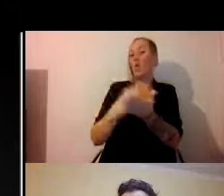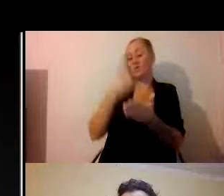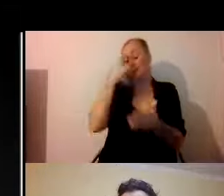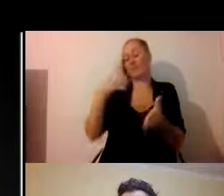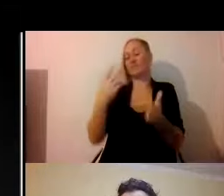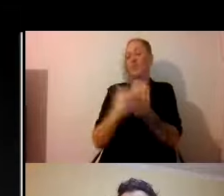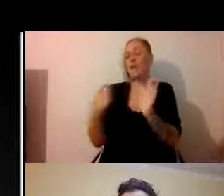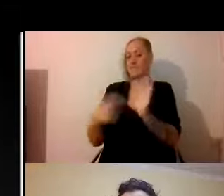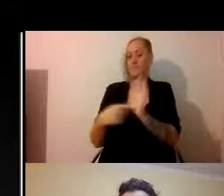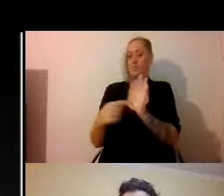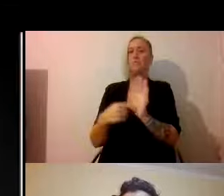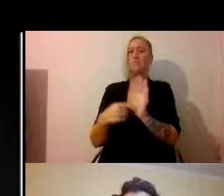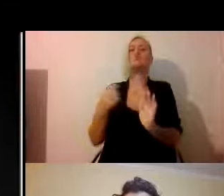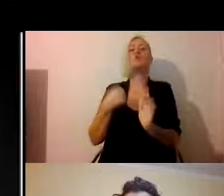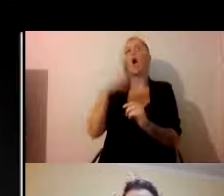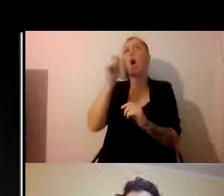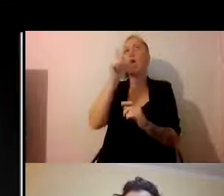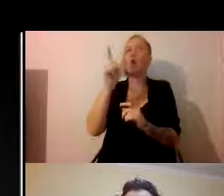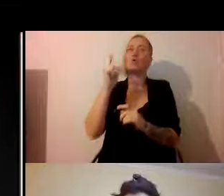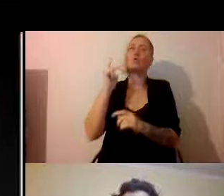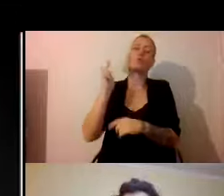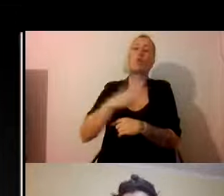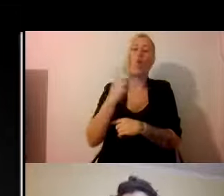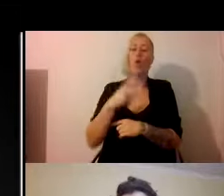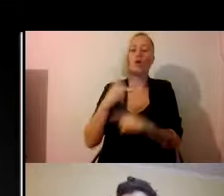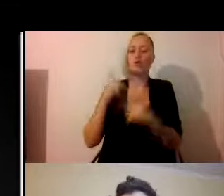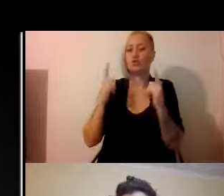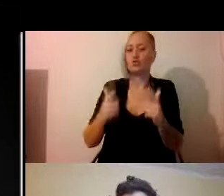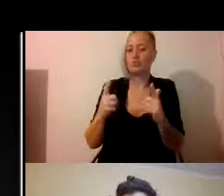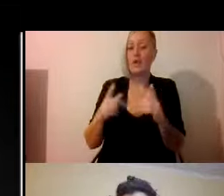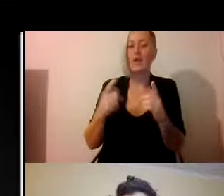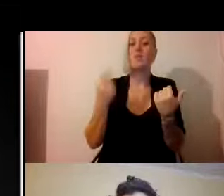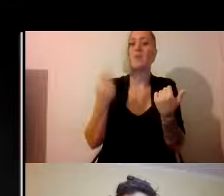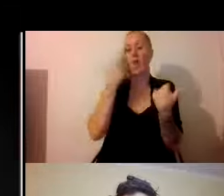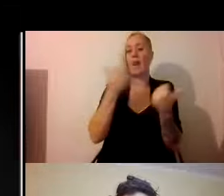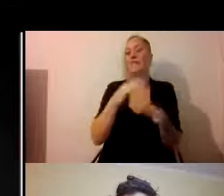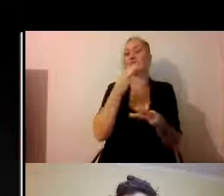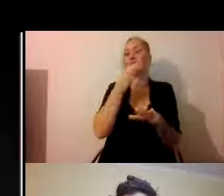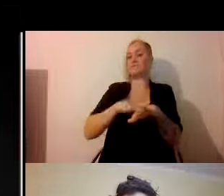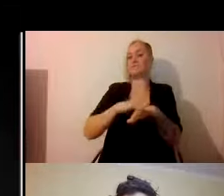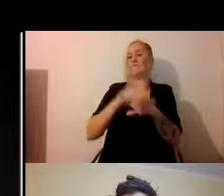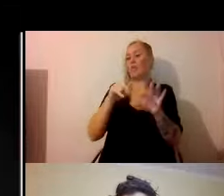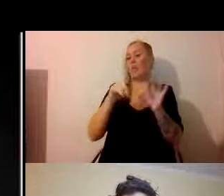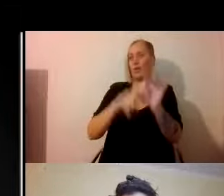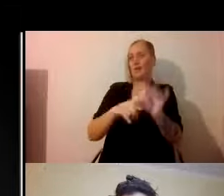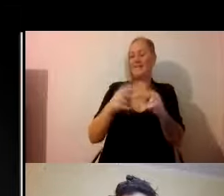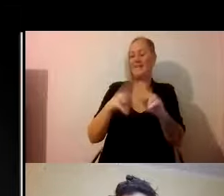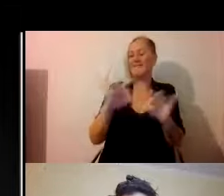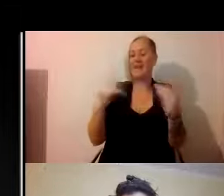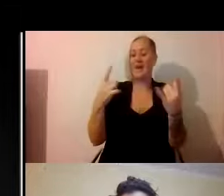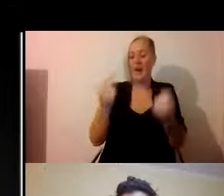bang on too much, but I just thought I'd leave a bit of time for questions if anyone had any. And thank you very much for